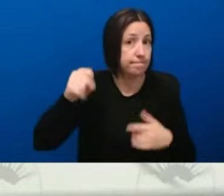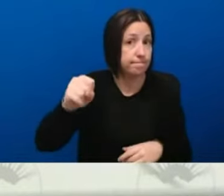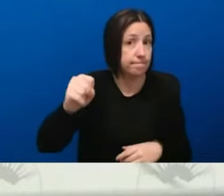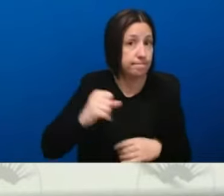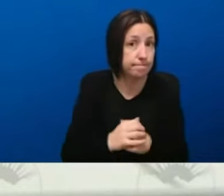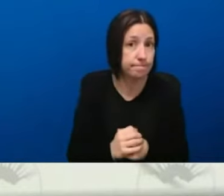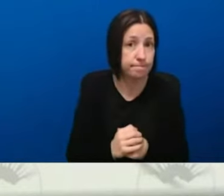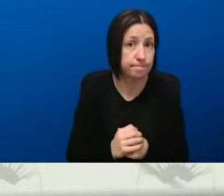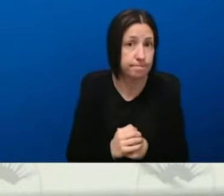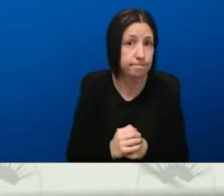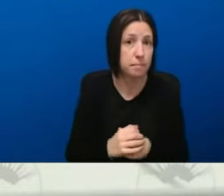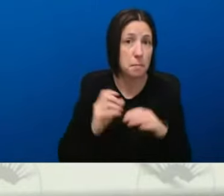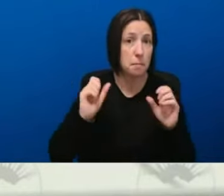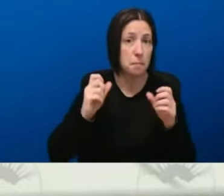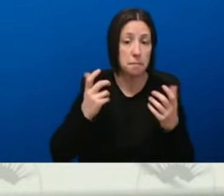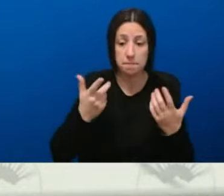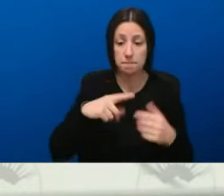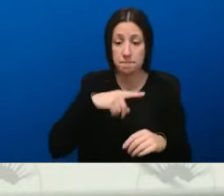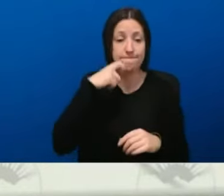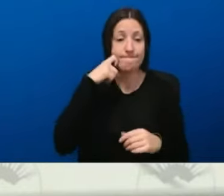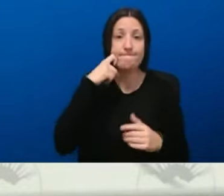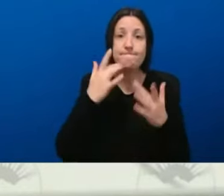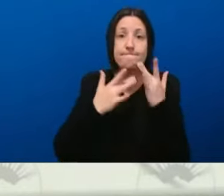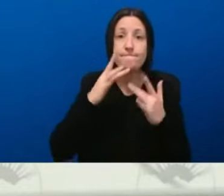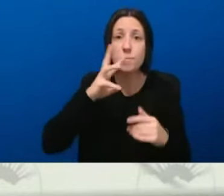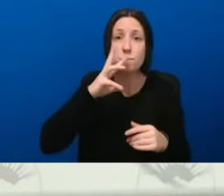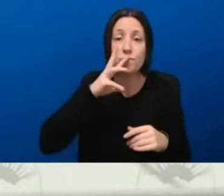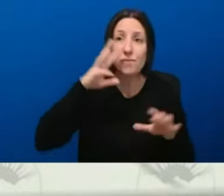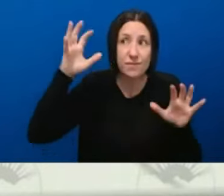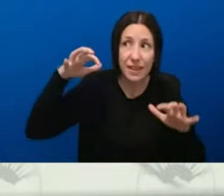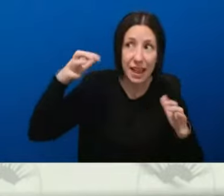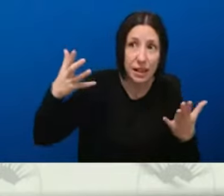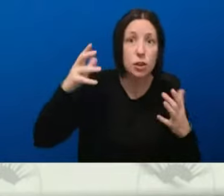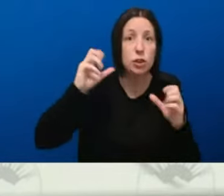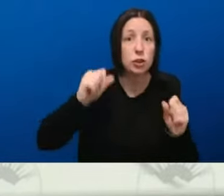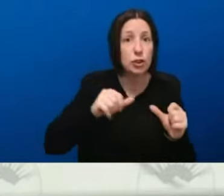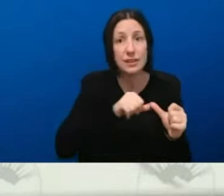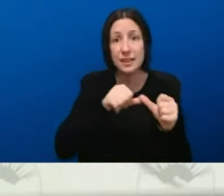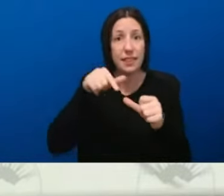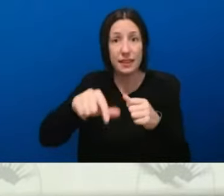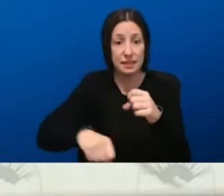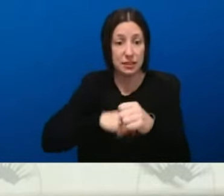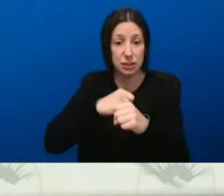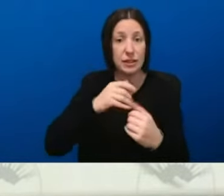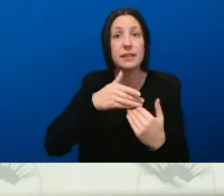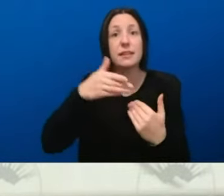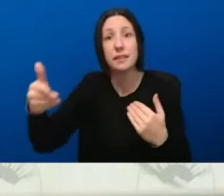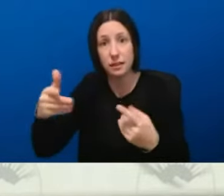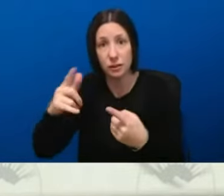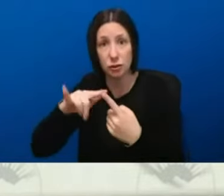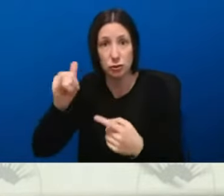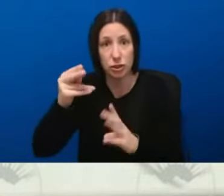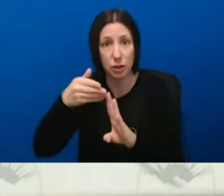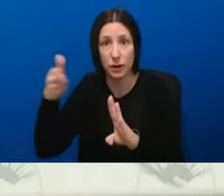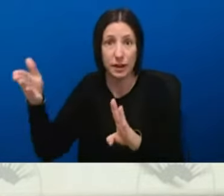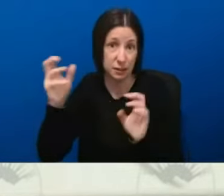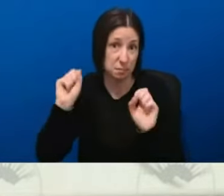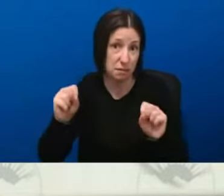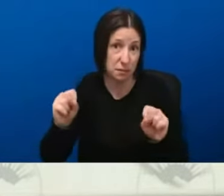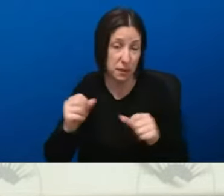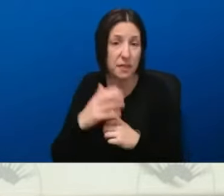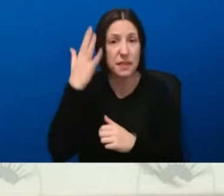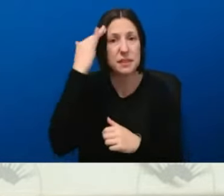it is a concern for us that the drought season could last beyond this calendar year and into the following year.